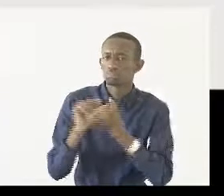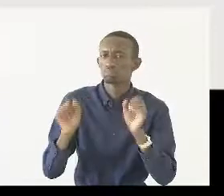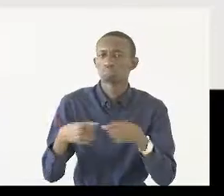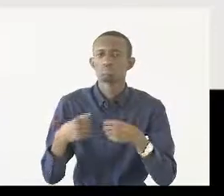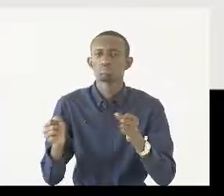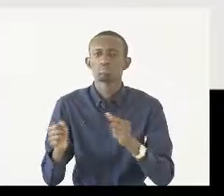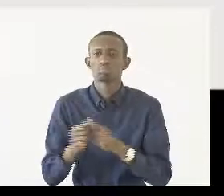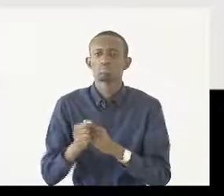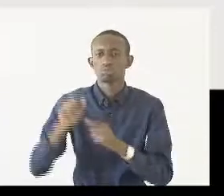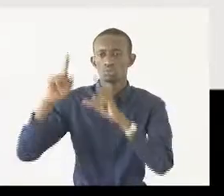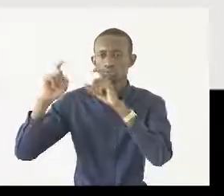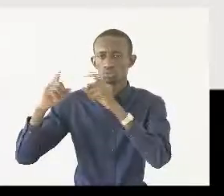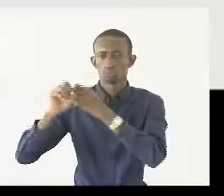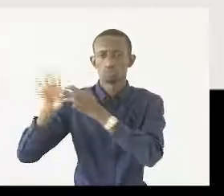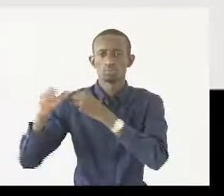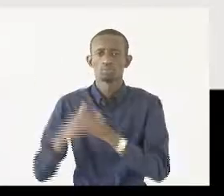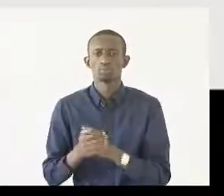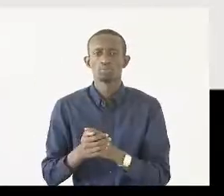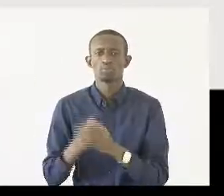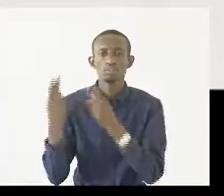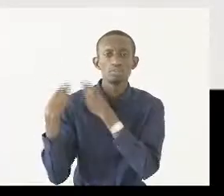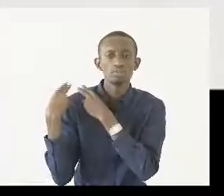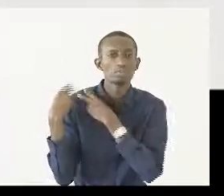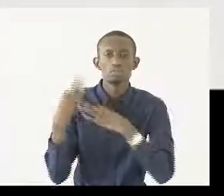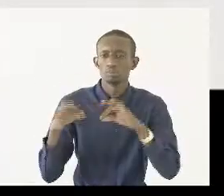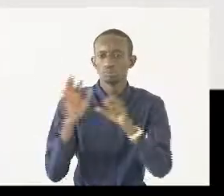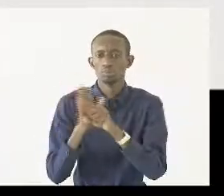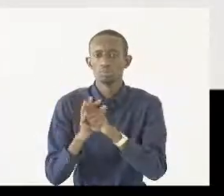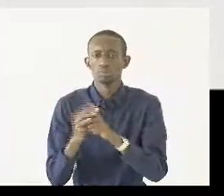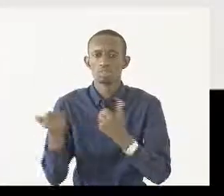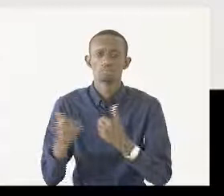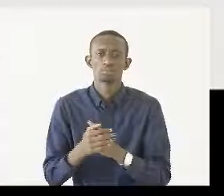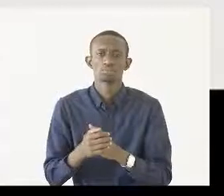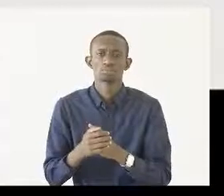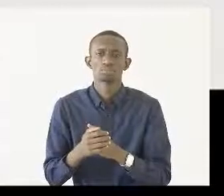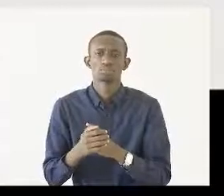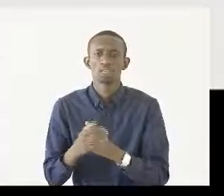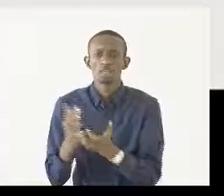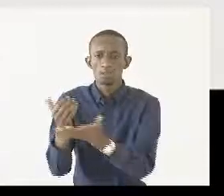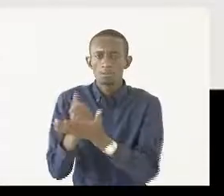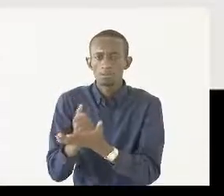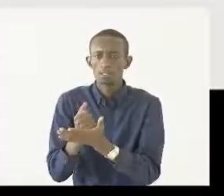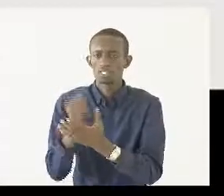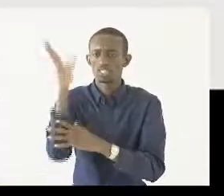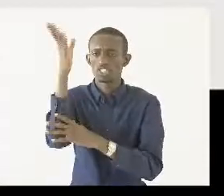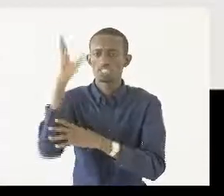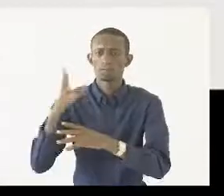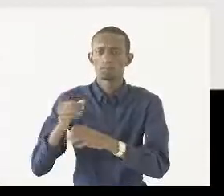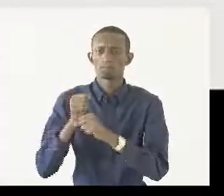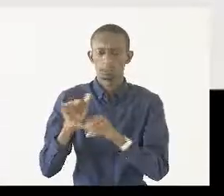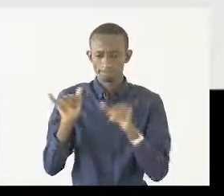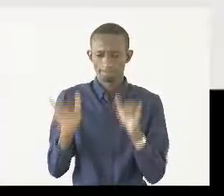Excellent. They are very important. Why? They hold the plant family in the soil. They absorb water and minerals from the